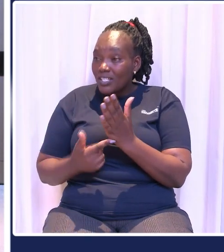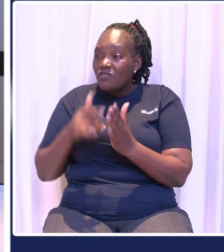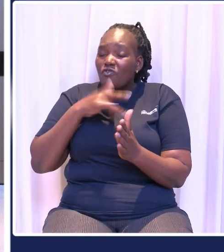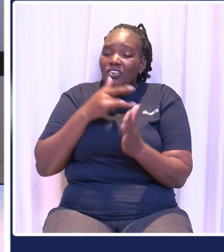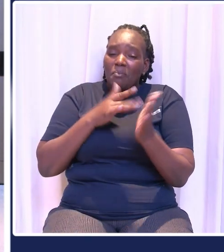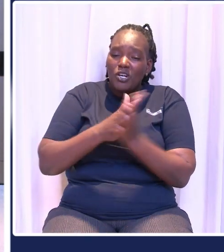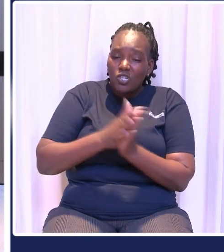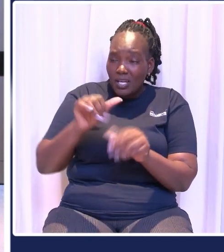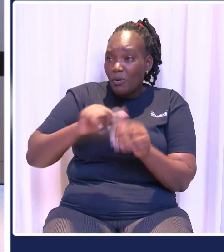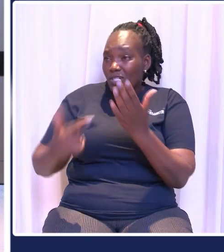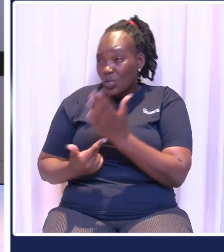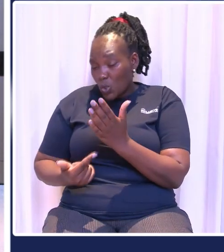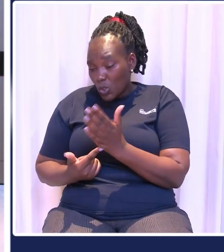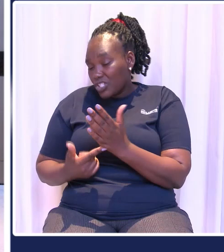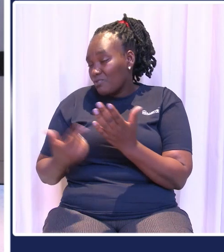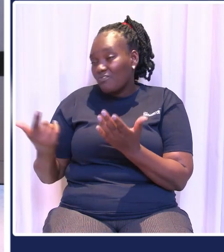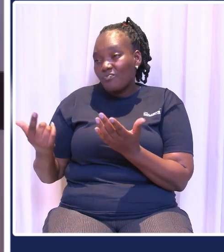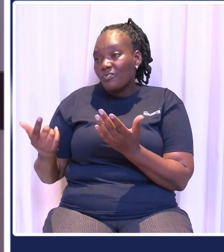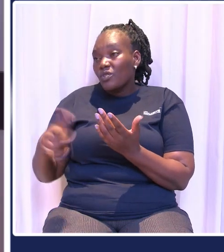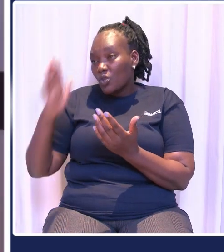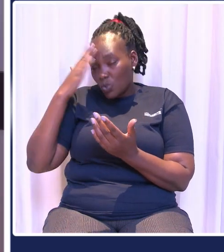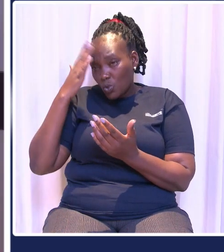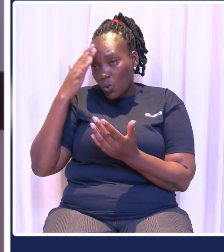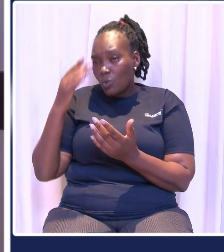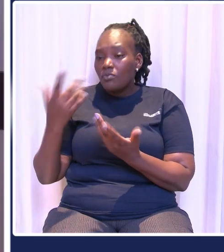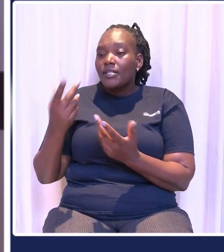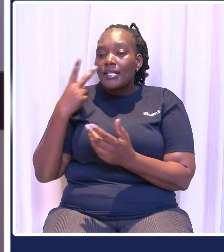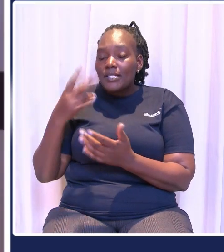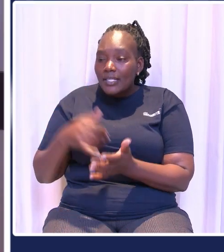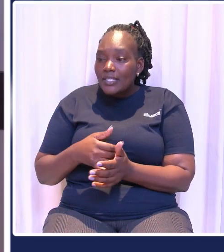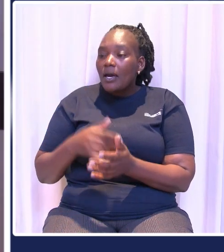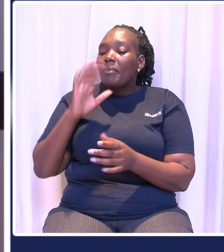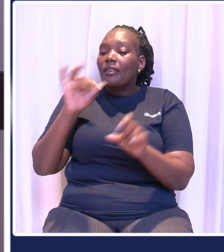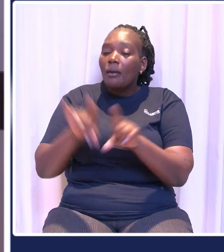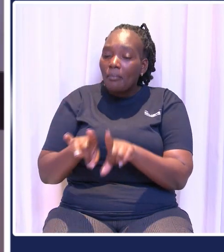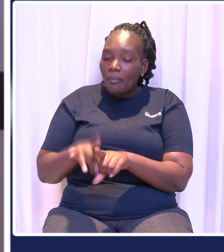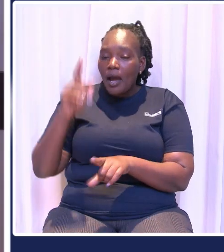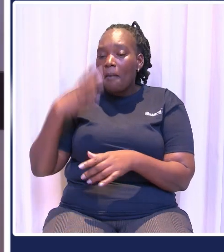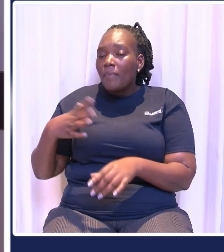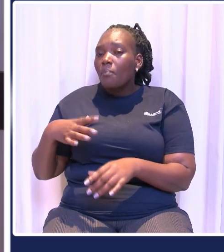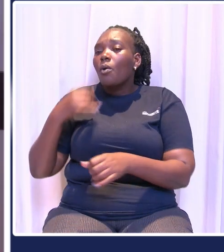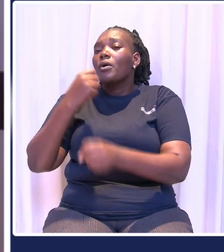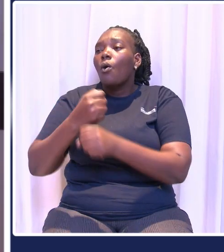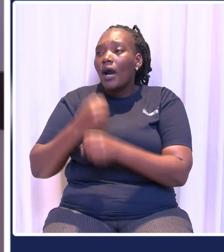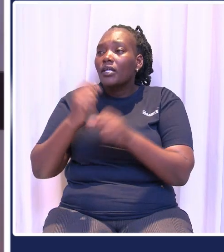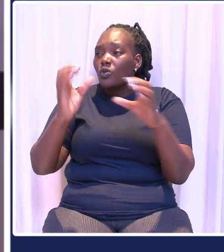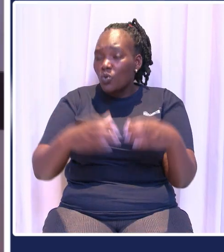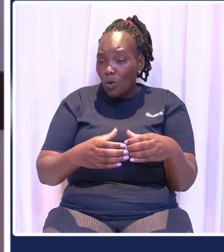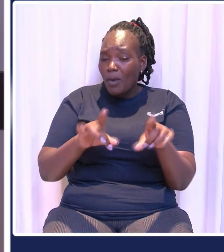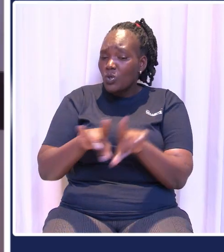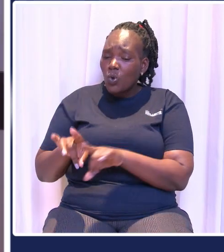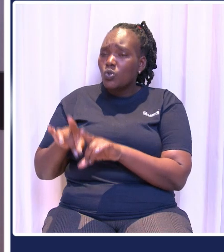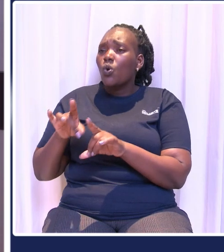about technology, just say it, and there may be like-minded people, there may be a working group, but also